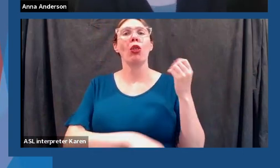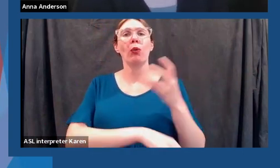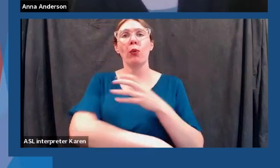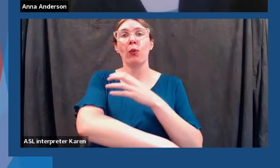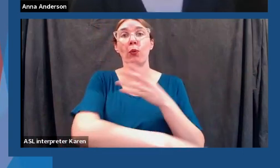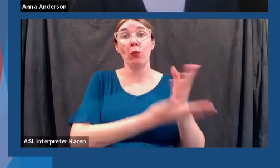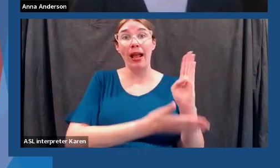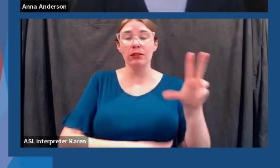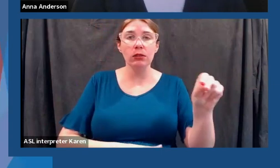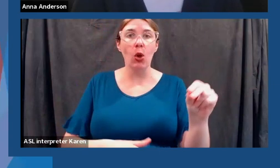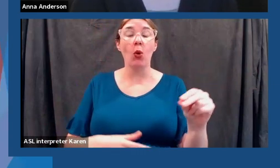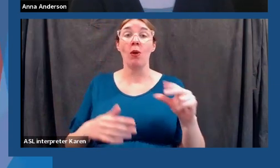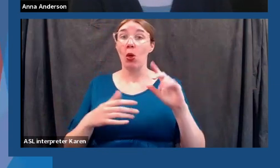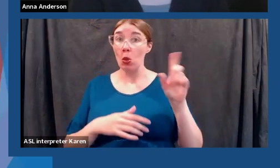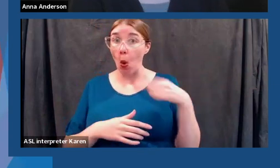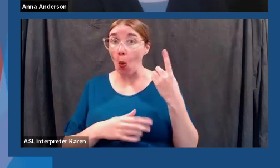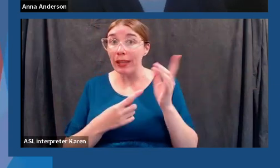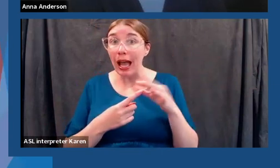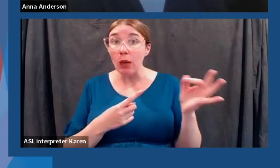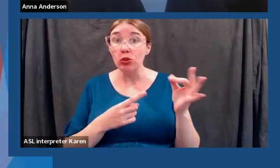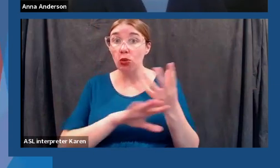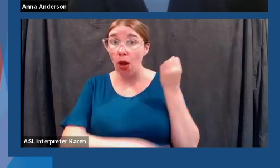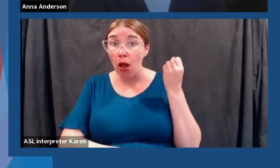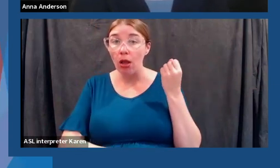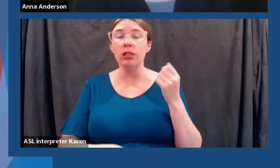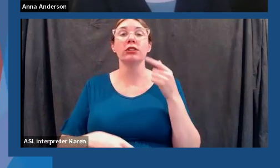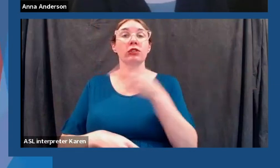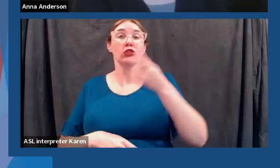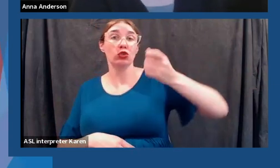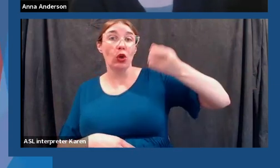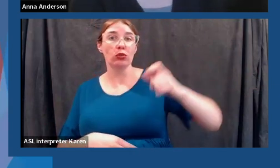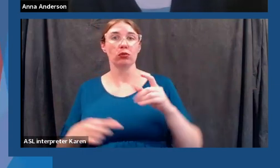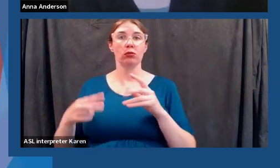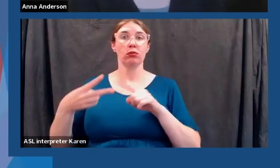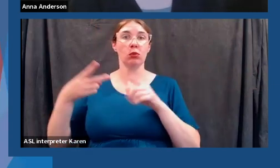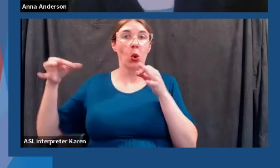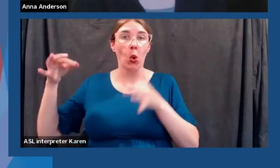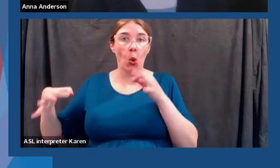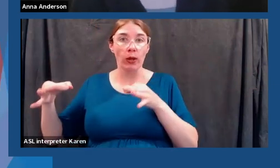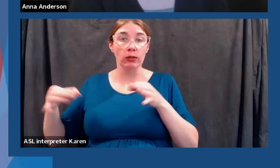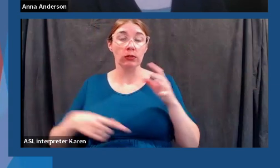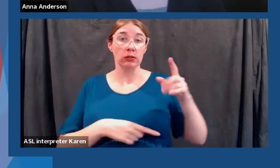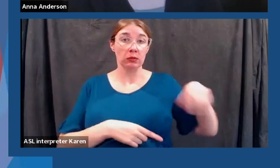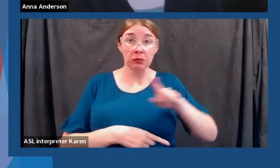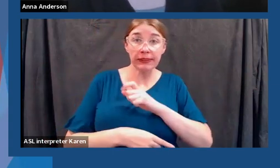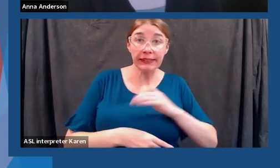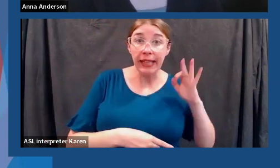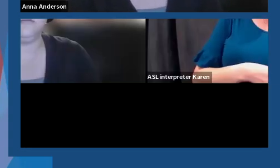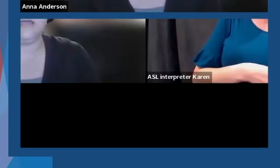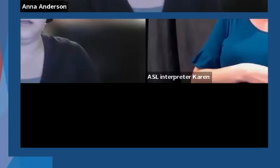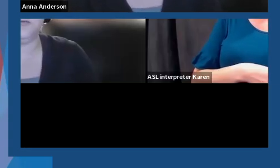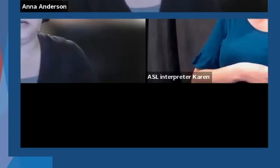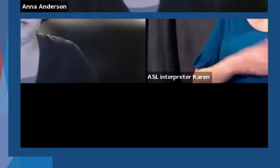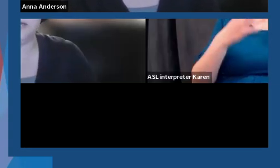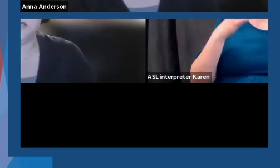Or a court, if that's how you want to say it. It is not our decision. That's out of our hands. To me, that's a very great